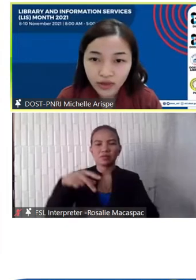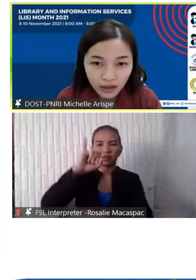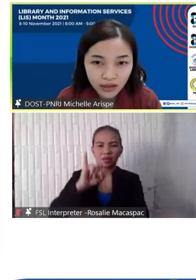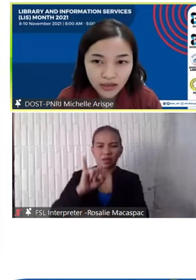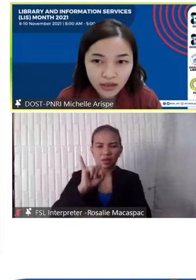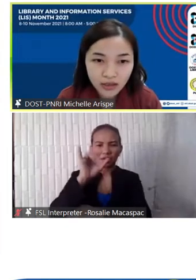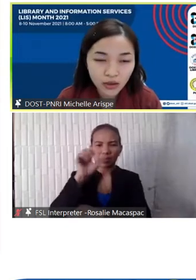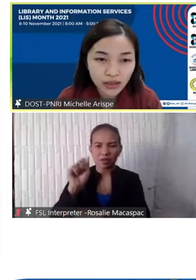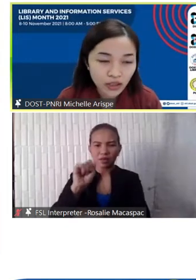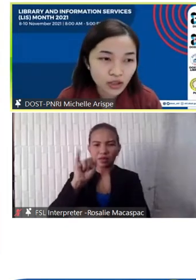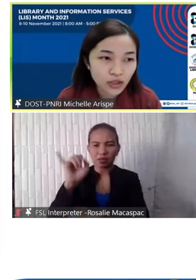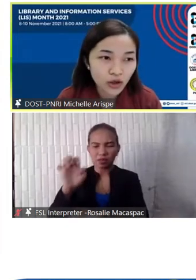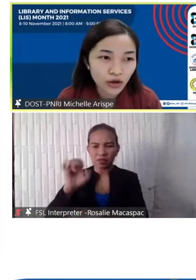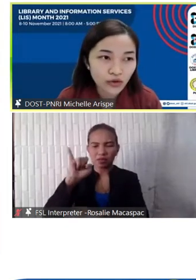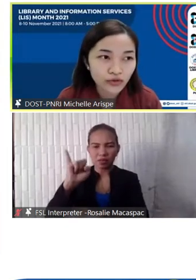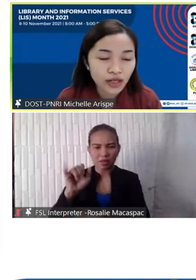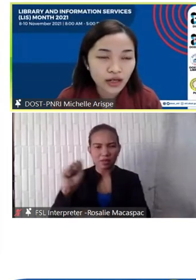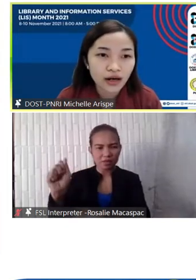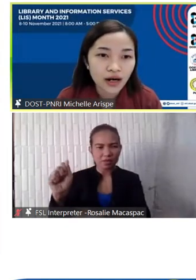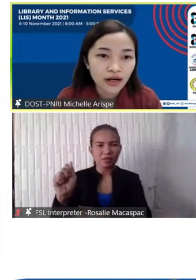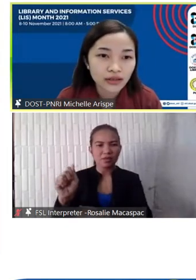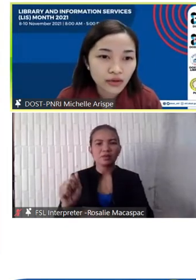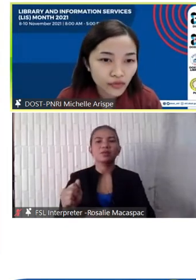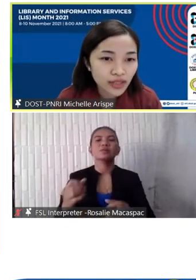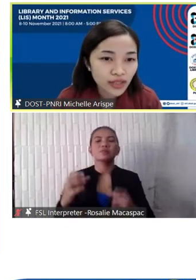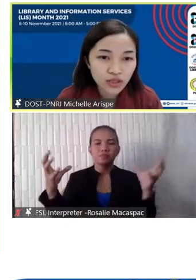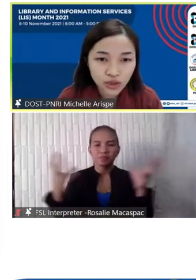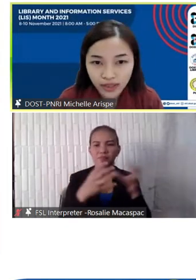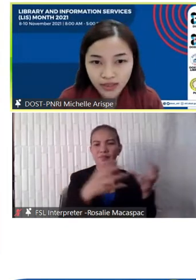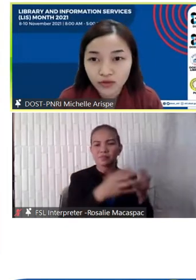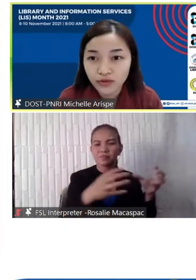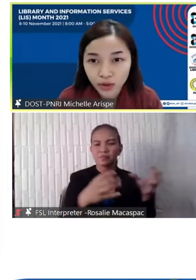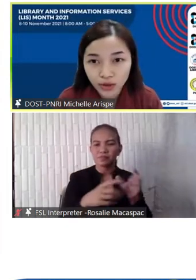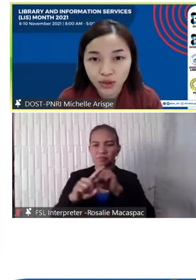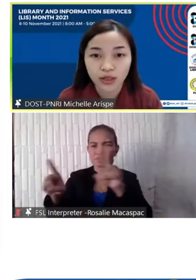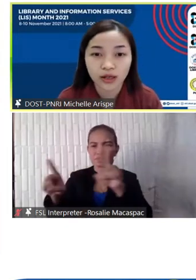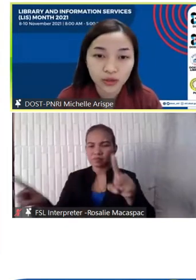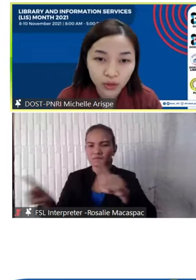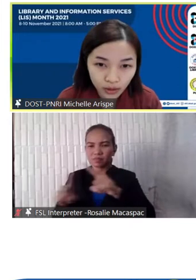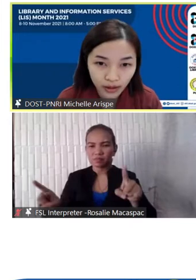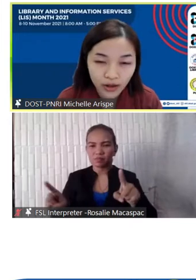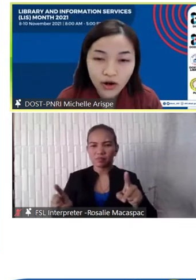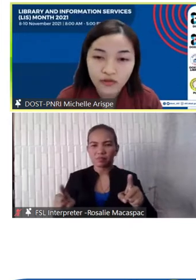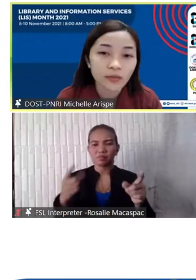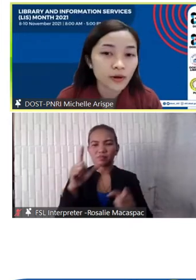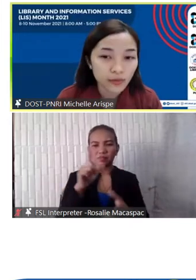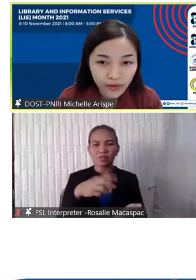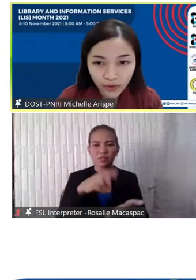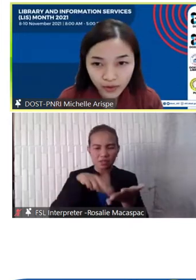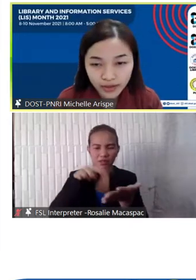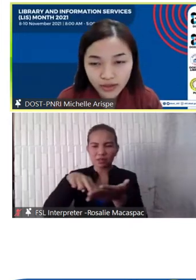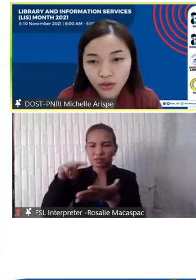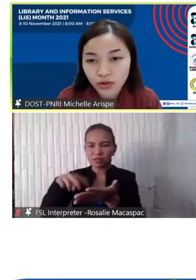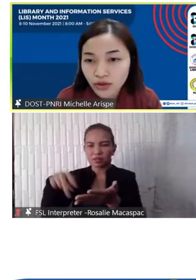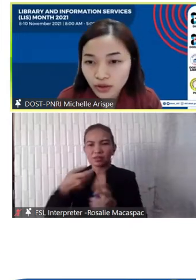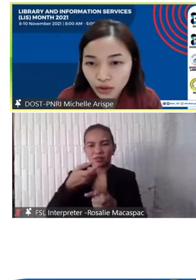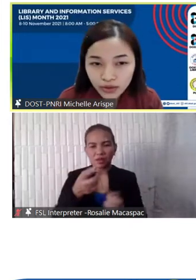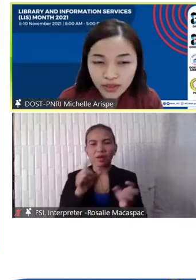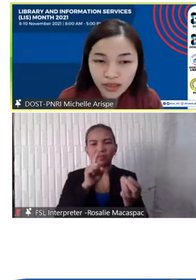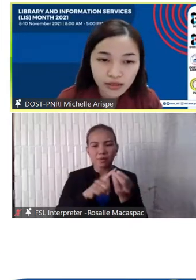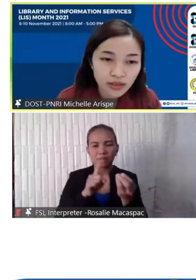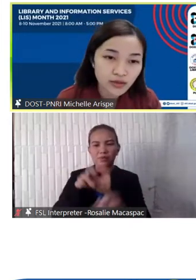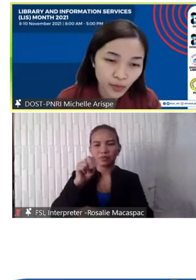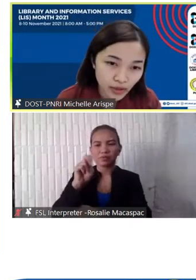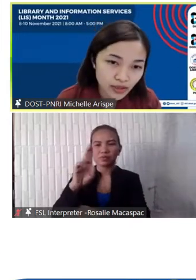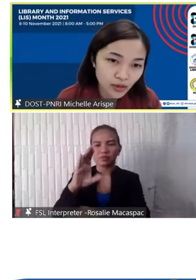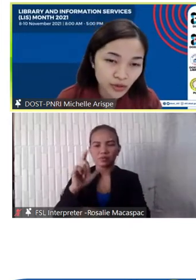repository of INIS is a collection of different sorts of literature in nuclear from around the world. So if you go